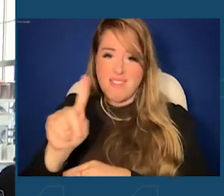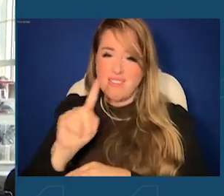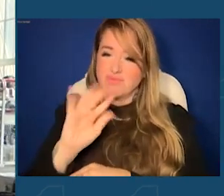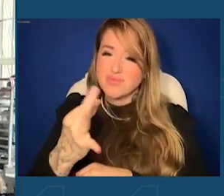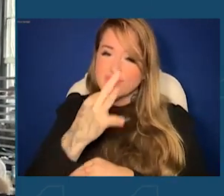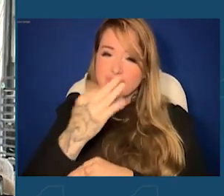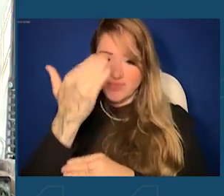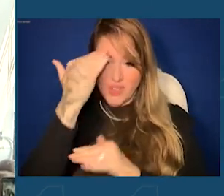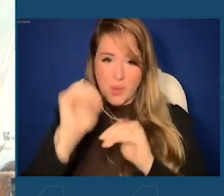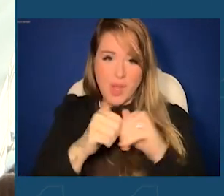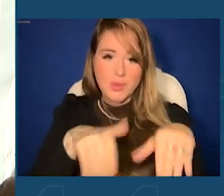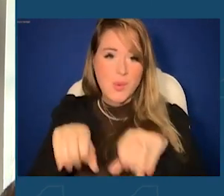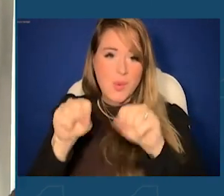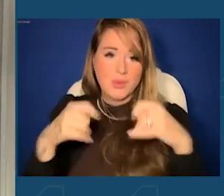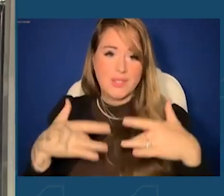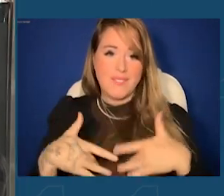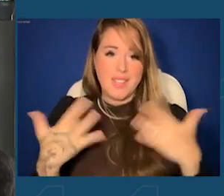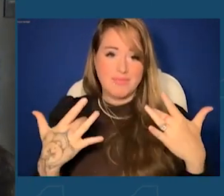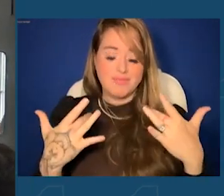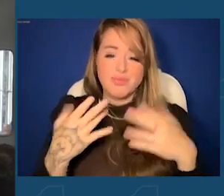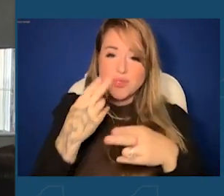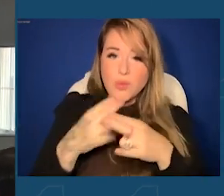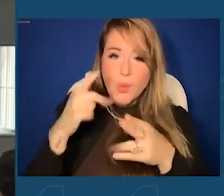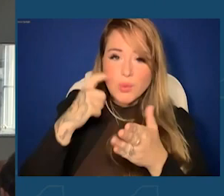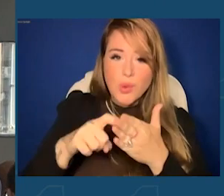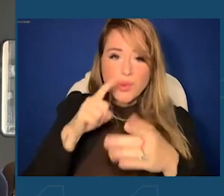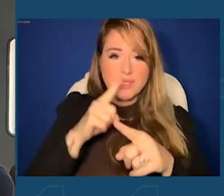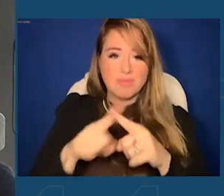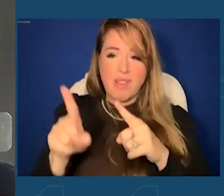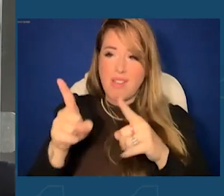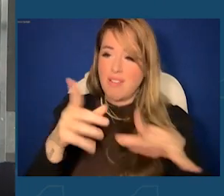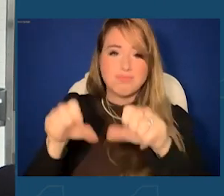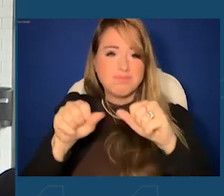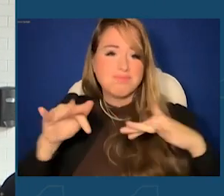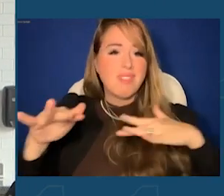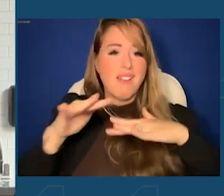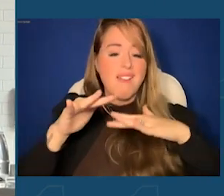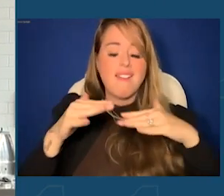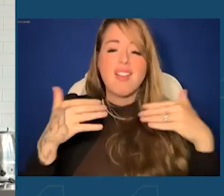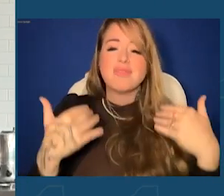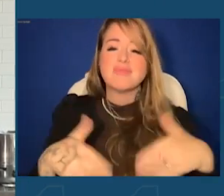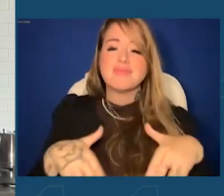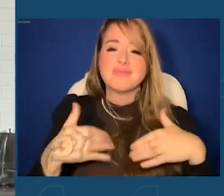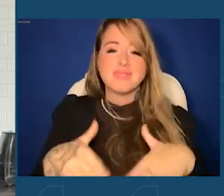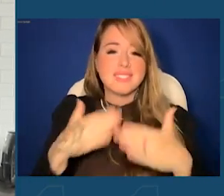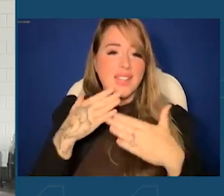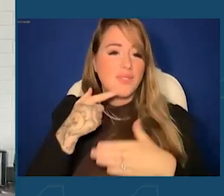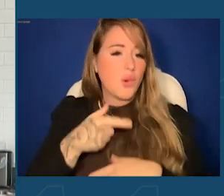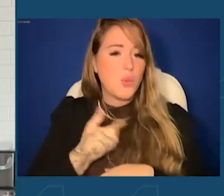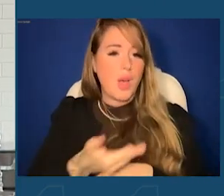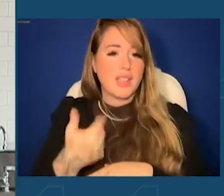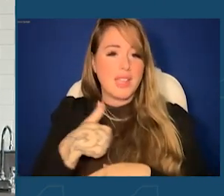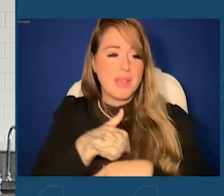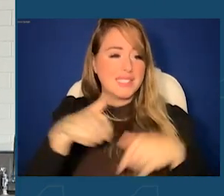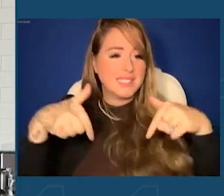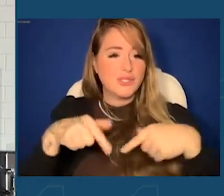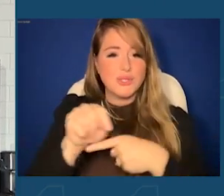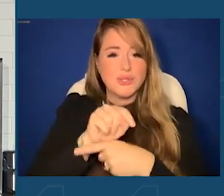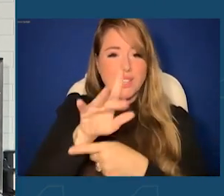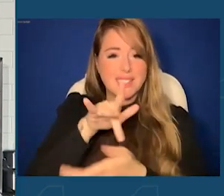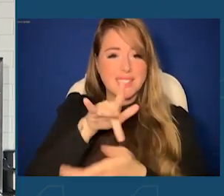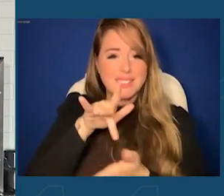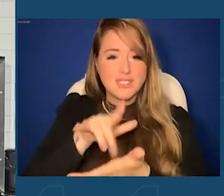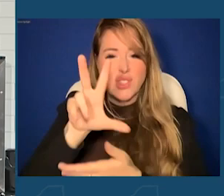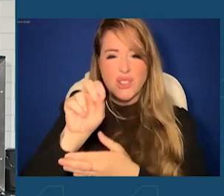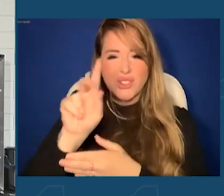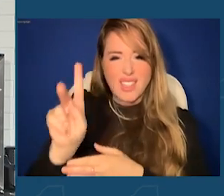event on short notice, and I want to thank you for welcoming us to this training center. A 30,000 square foot kitchen